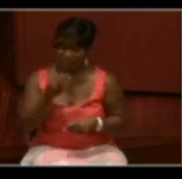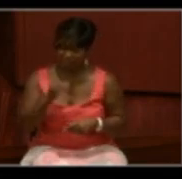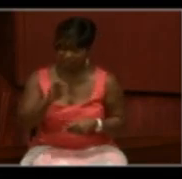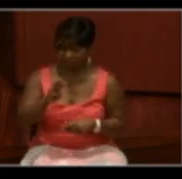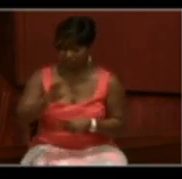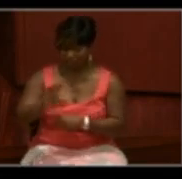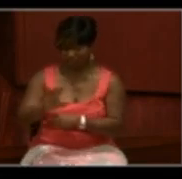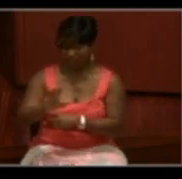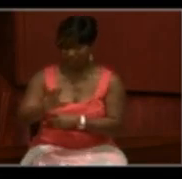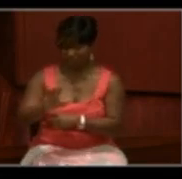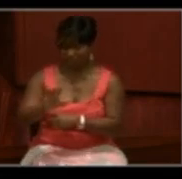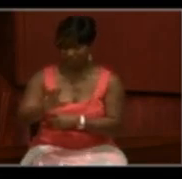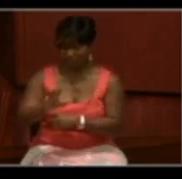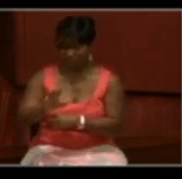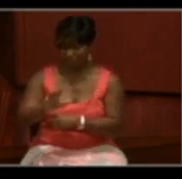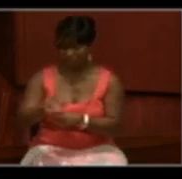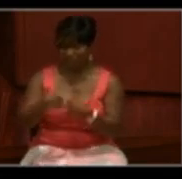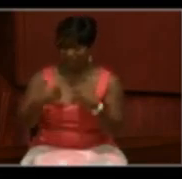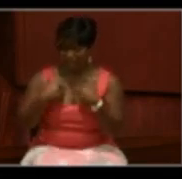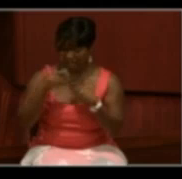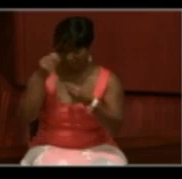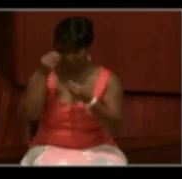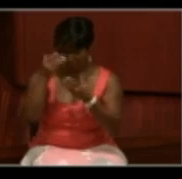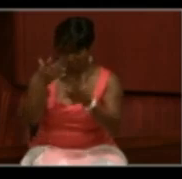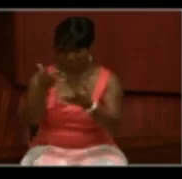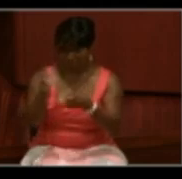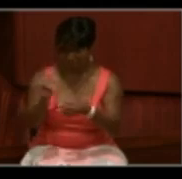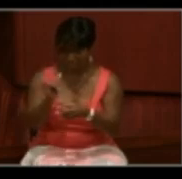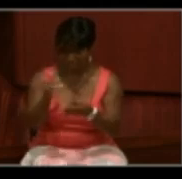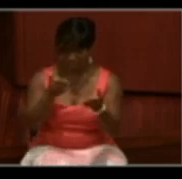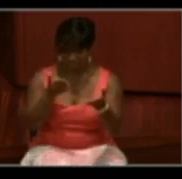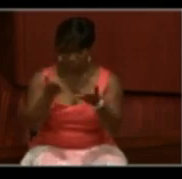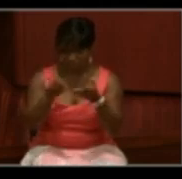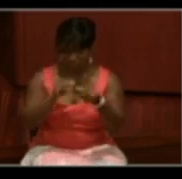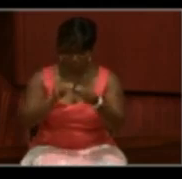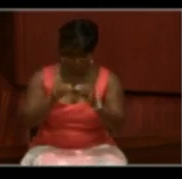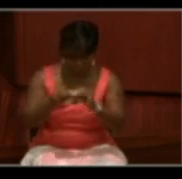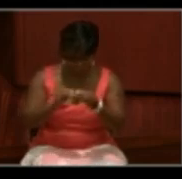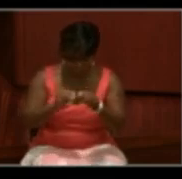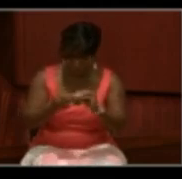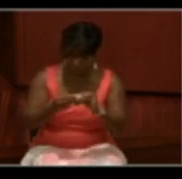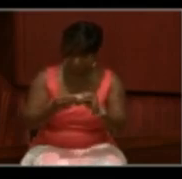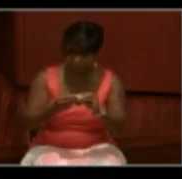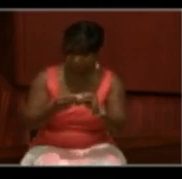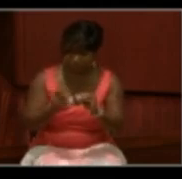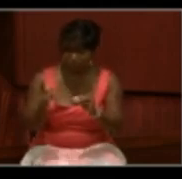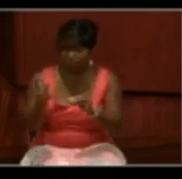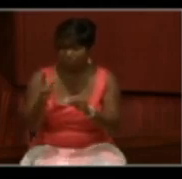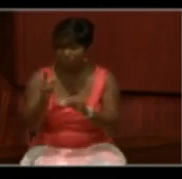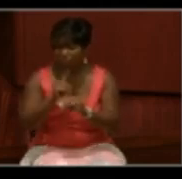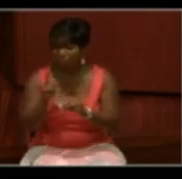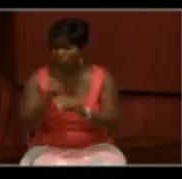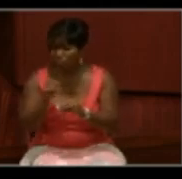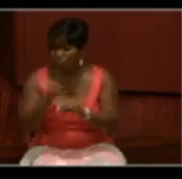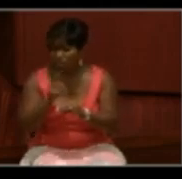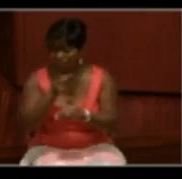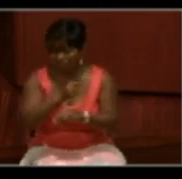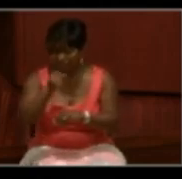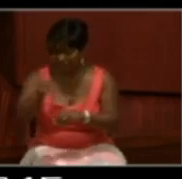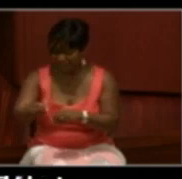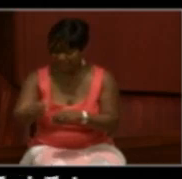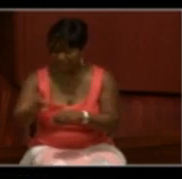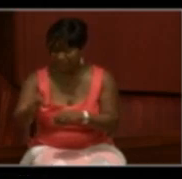1945. It contains information such as the service number, where they were stationed,